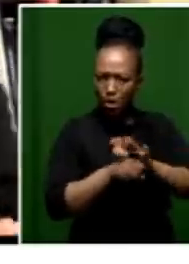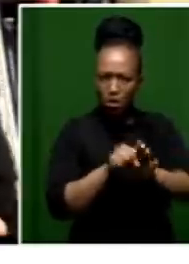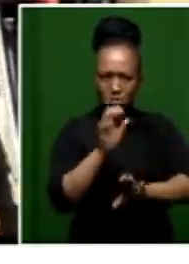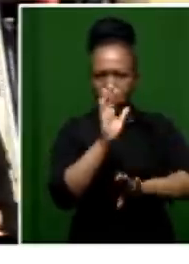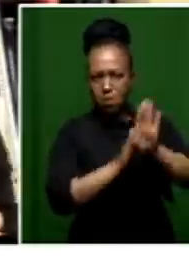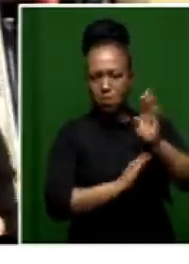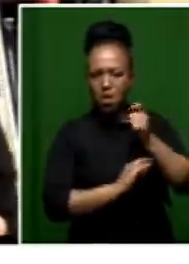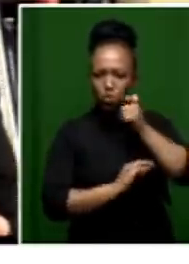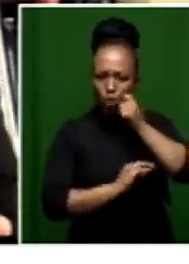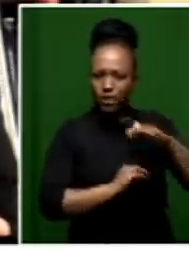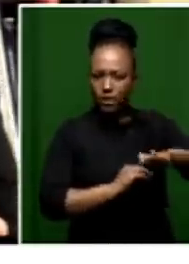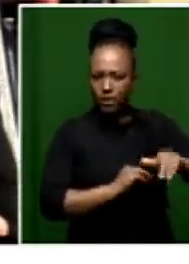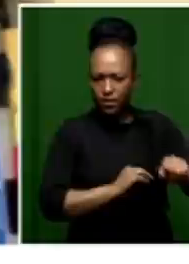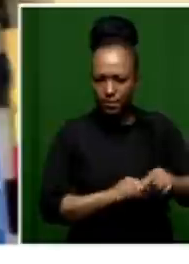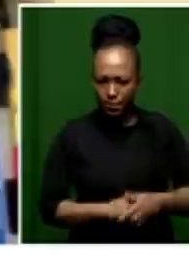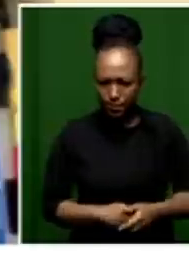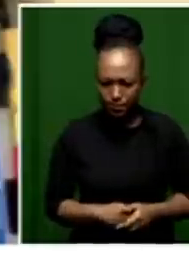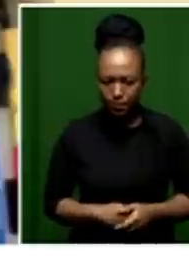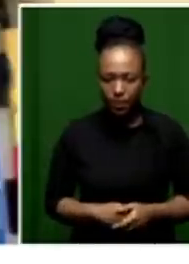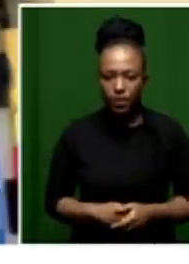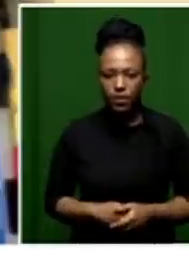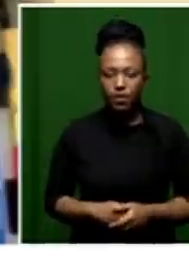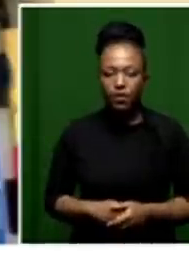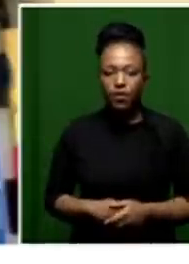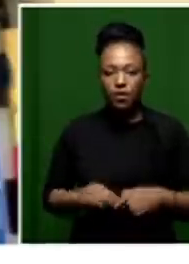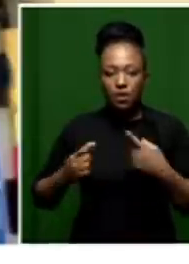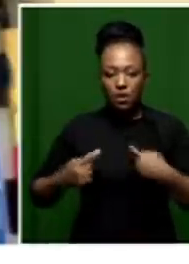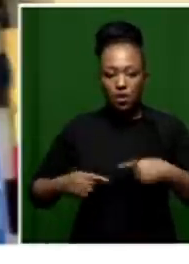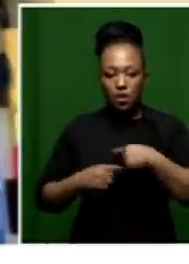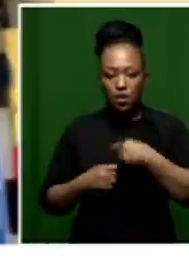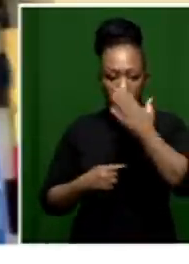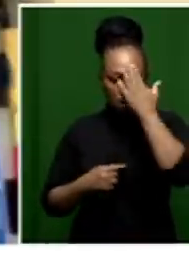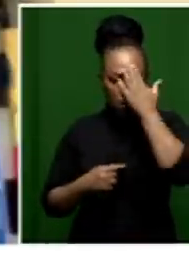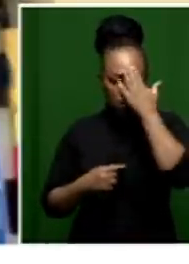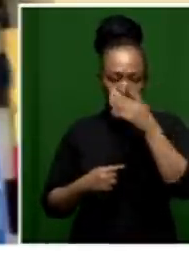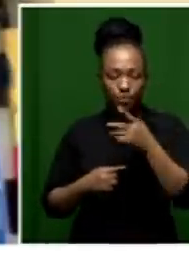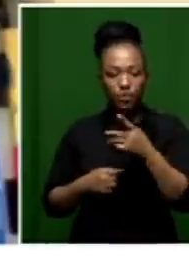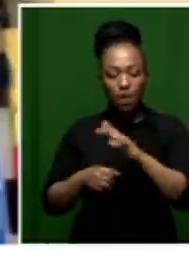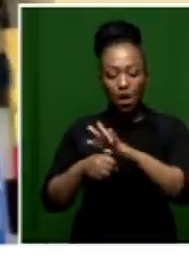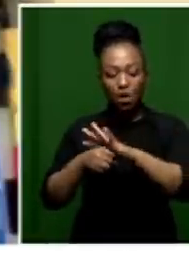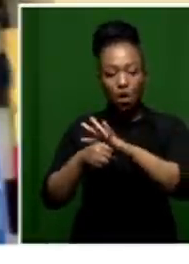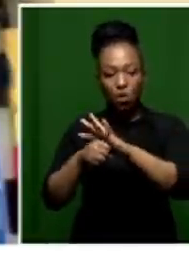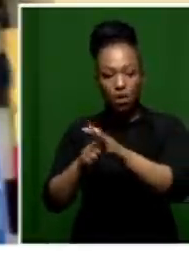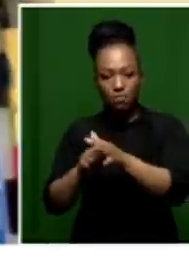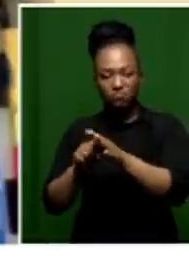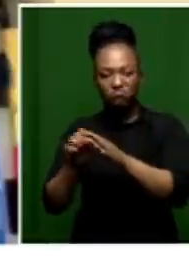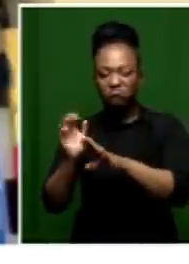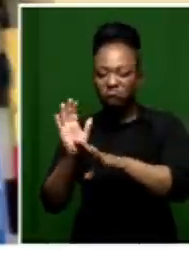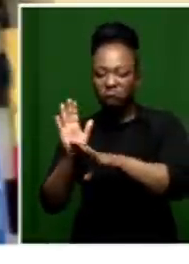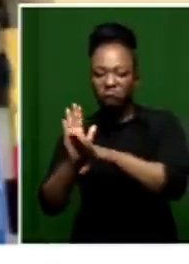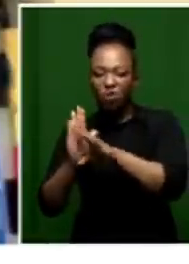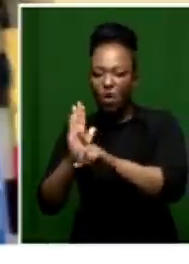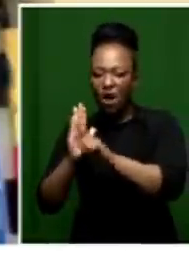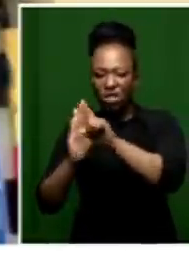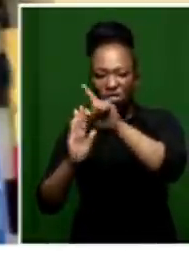So what we know normally how waves of infections happen, not only in South Africa, around